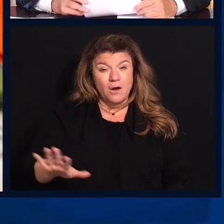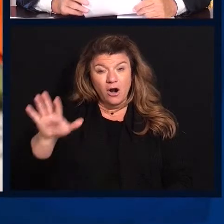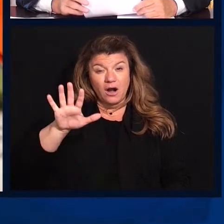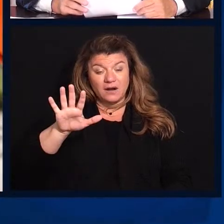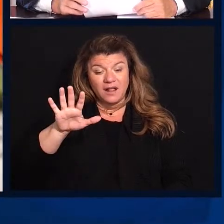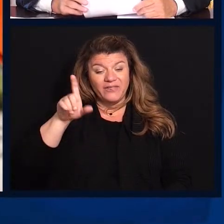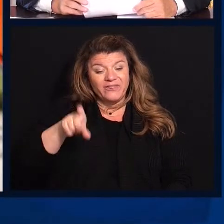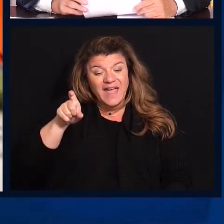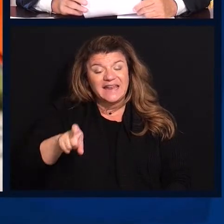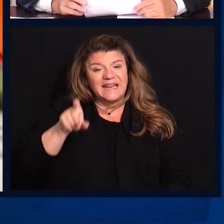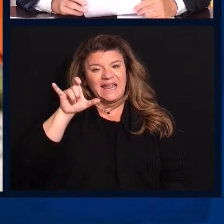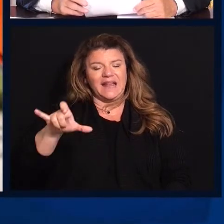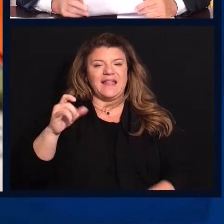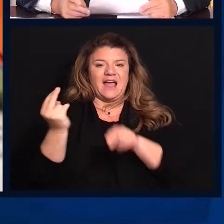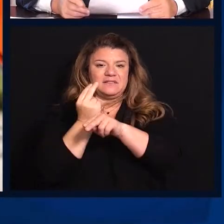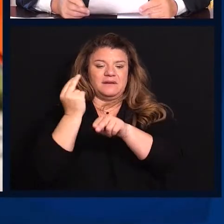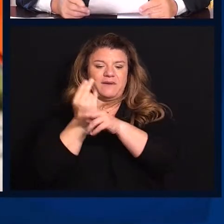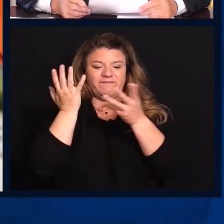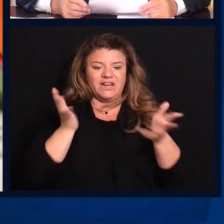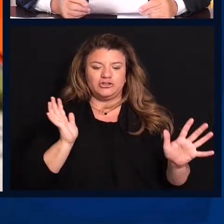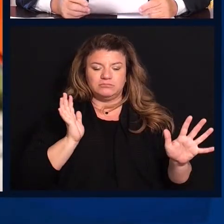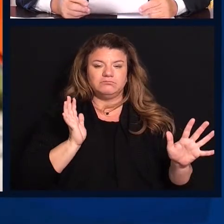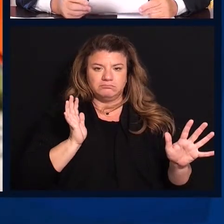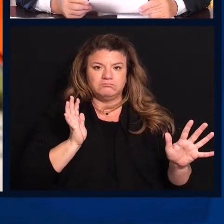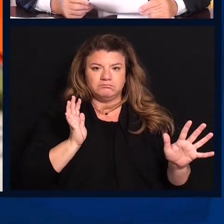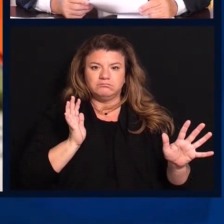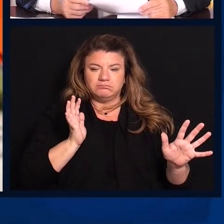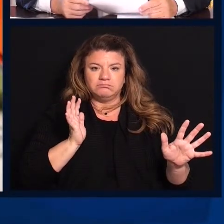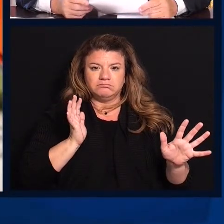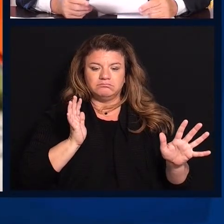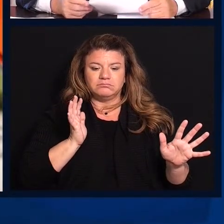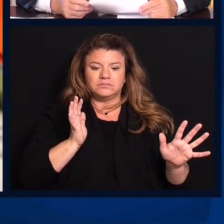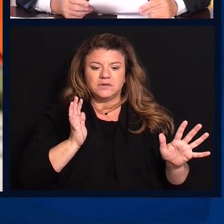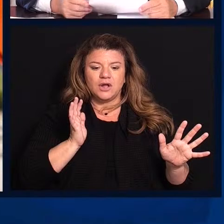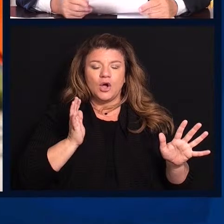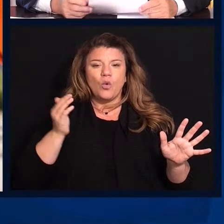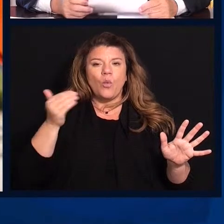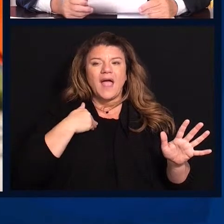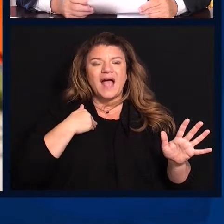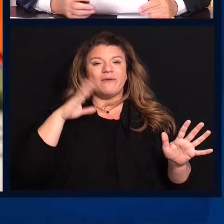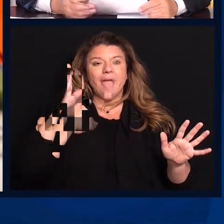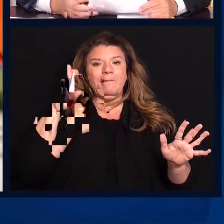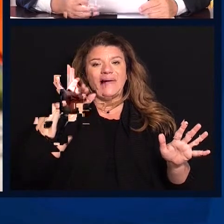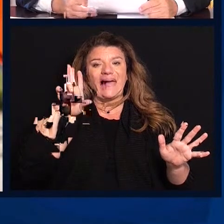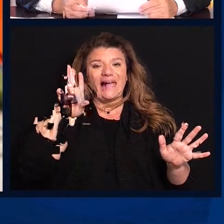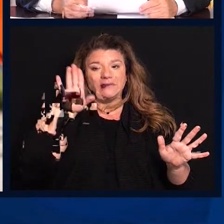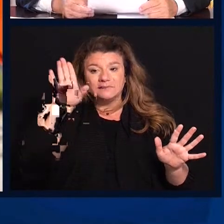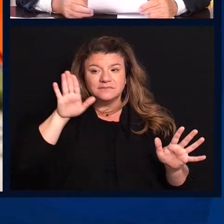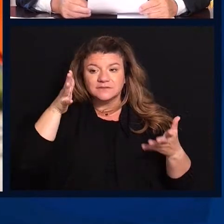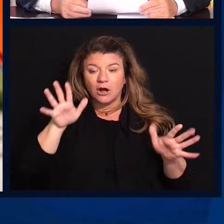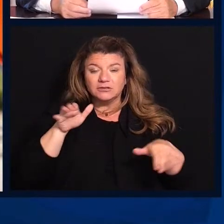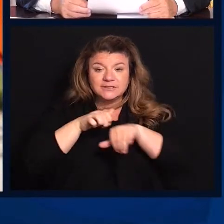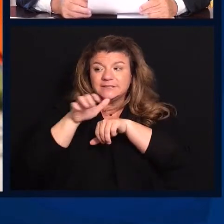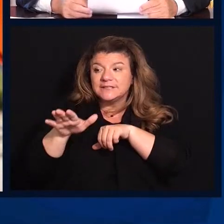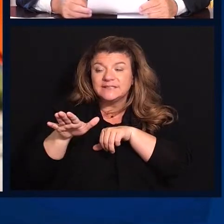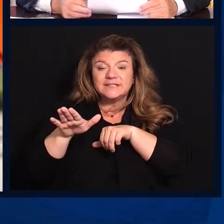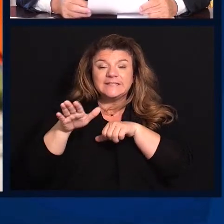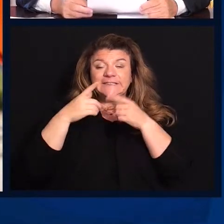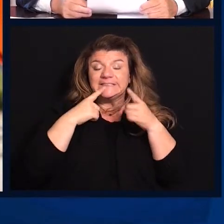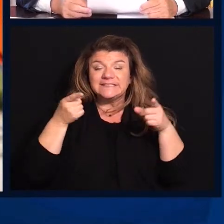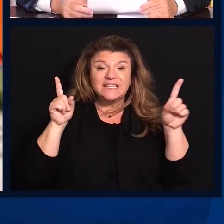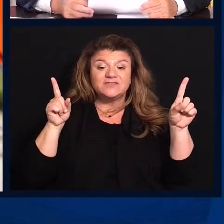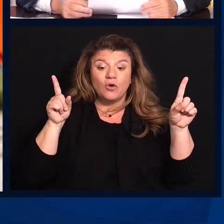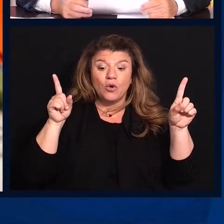Coalfield Expressway finished. We've got a bid went out, and the